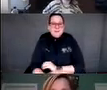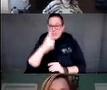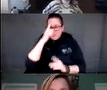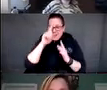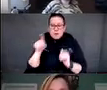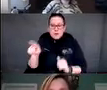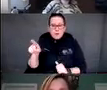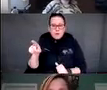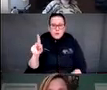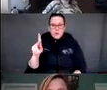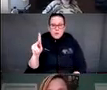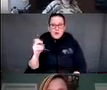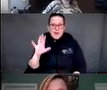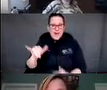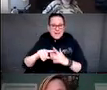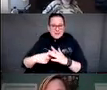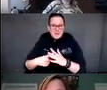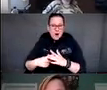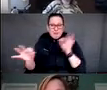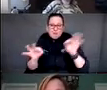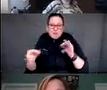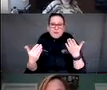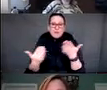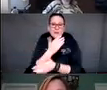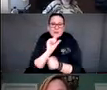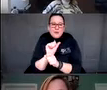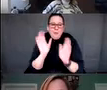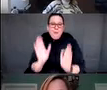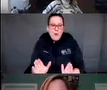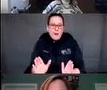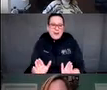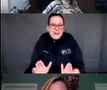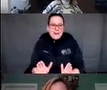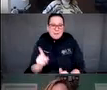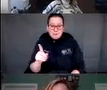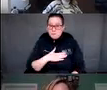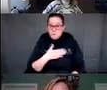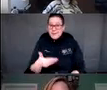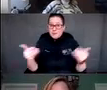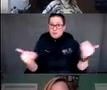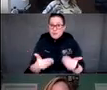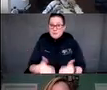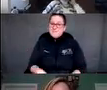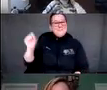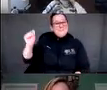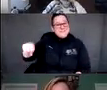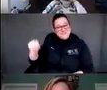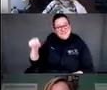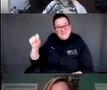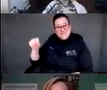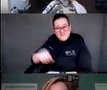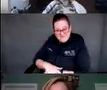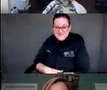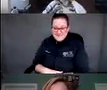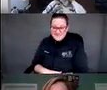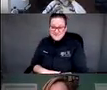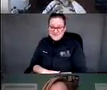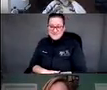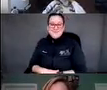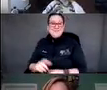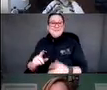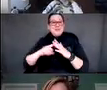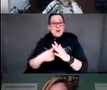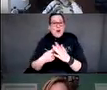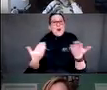you, are some of our new employees that you will be willing to introduce. Yes. So we are going to start with